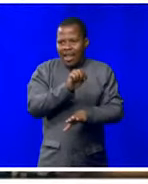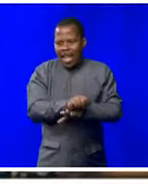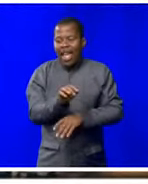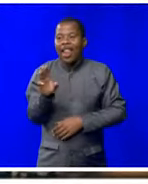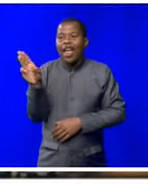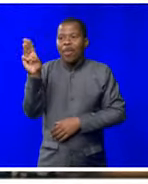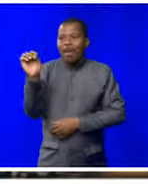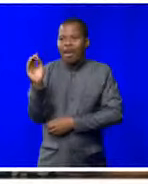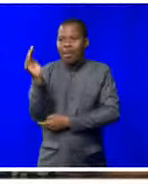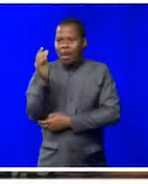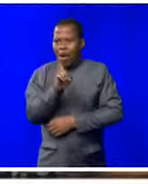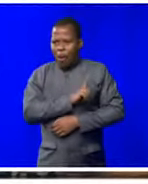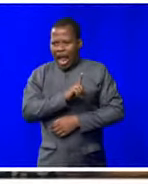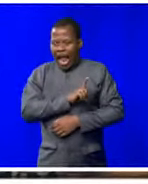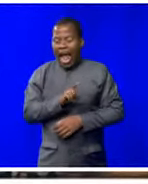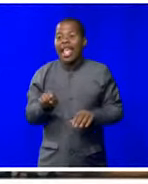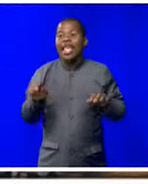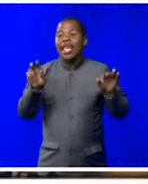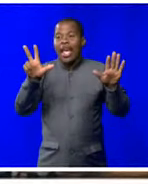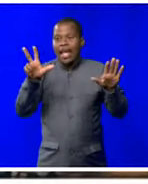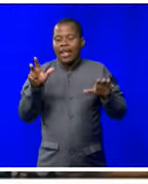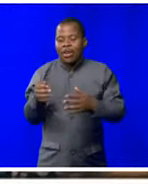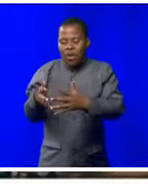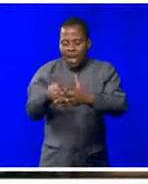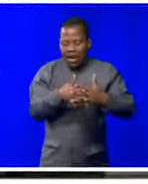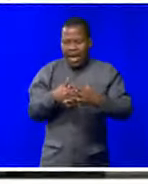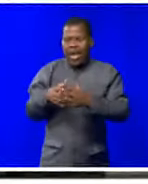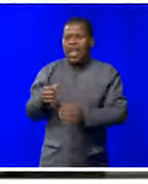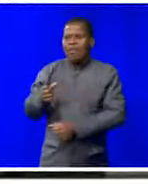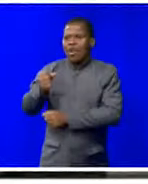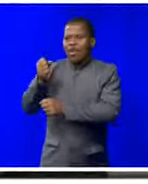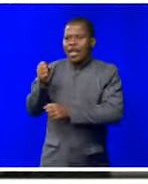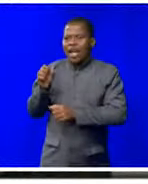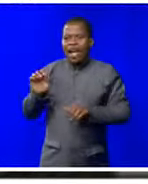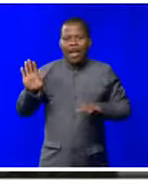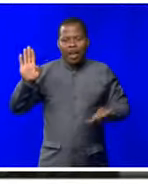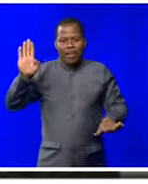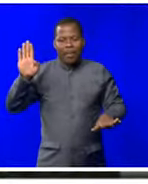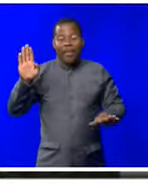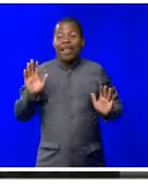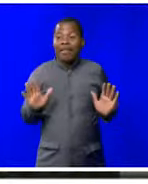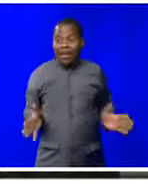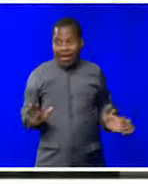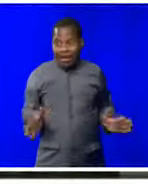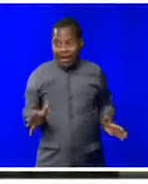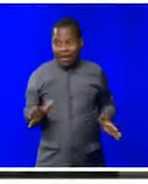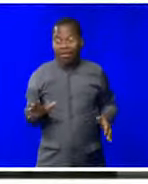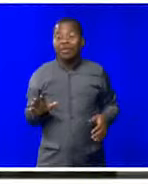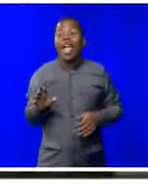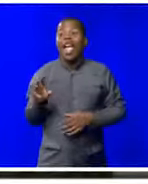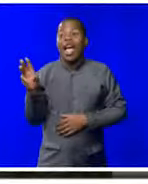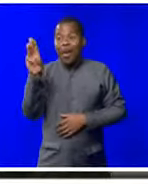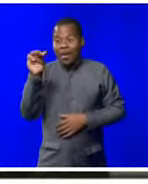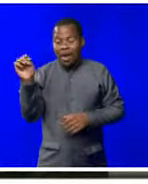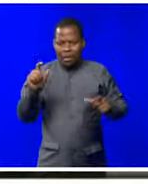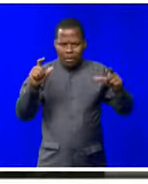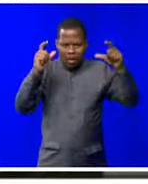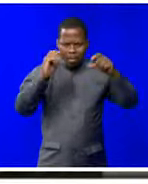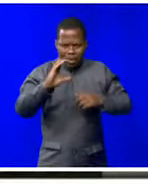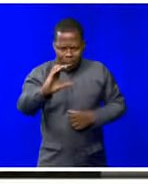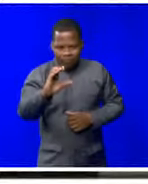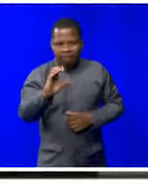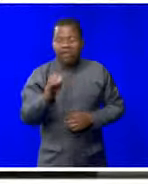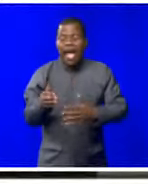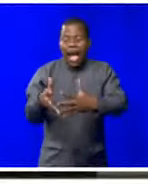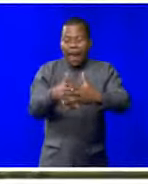ceremony of the volunteers on Wednesday. The Prime Minister Cleopas Lamini has welcomed to the kingdom 8